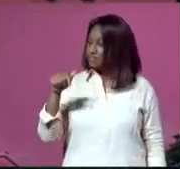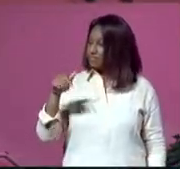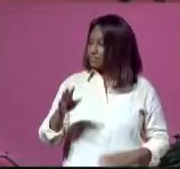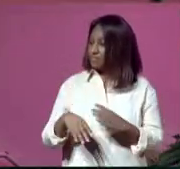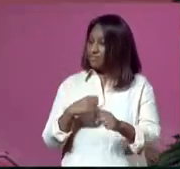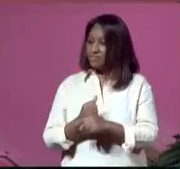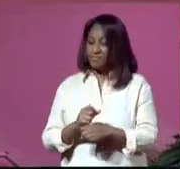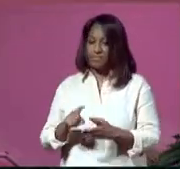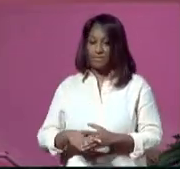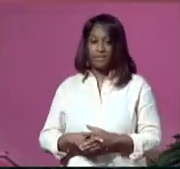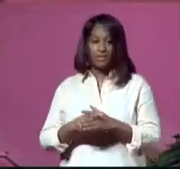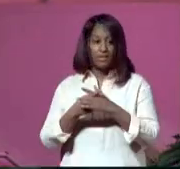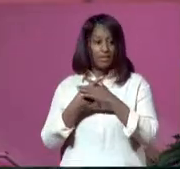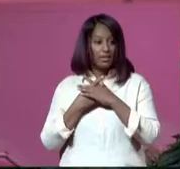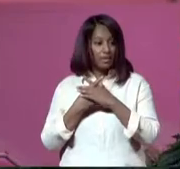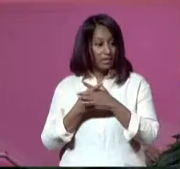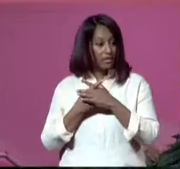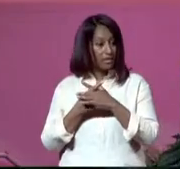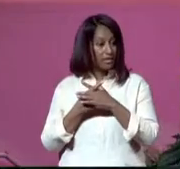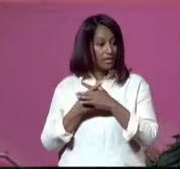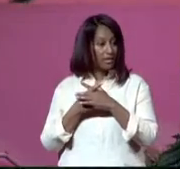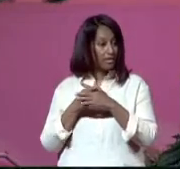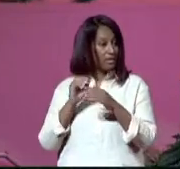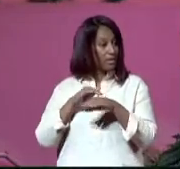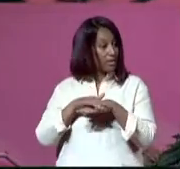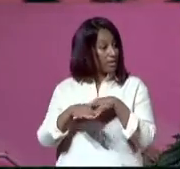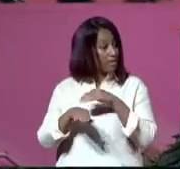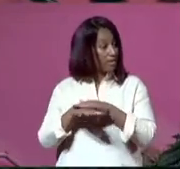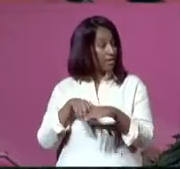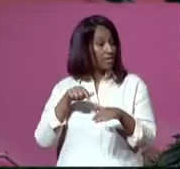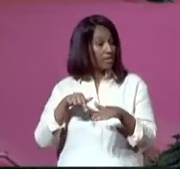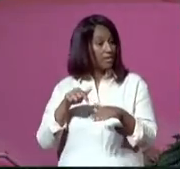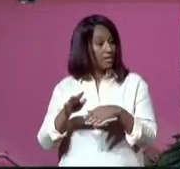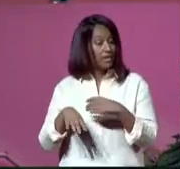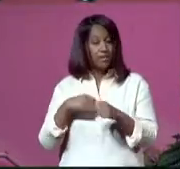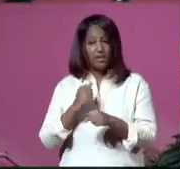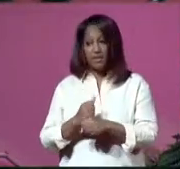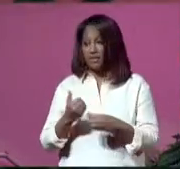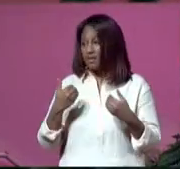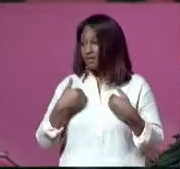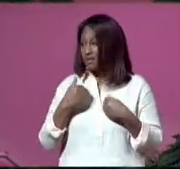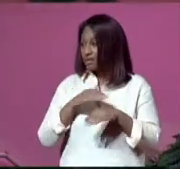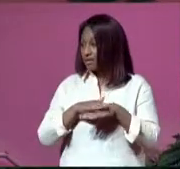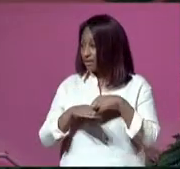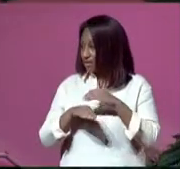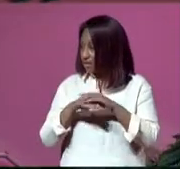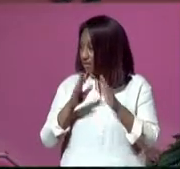started therapy last year. I have a therapist I meet with every week.